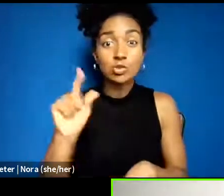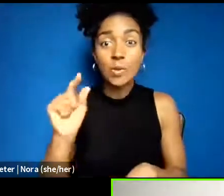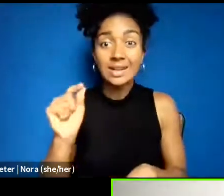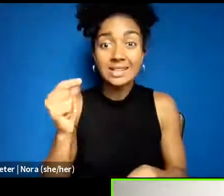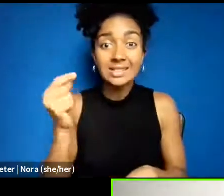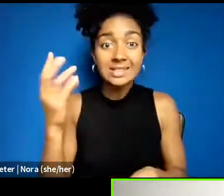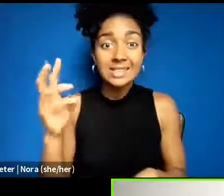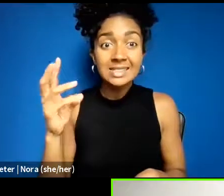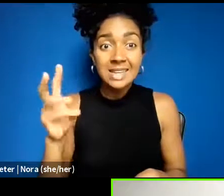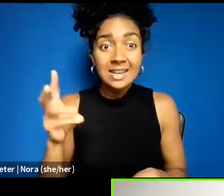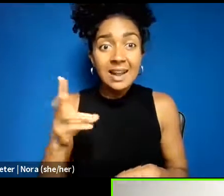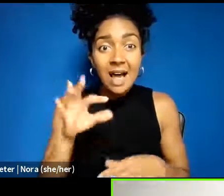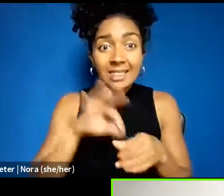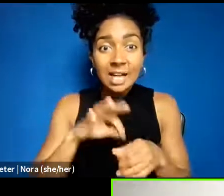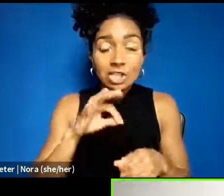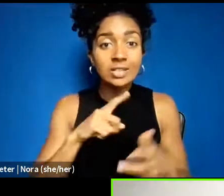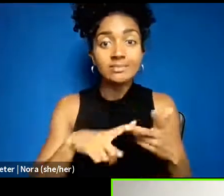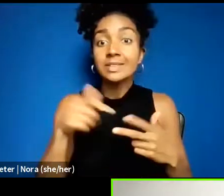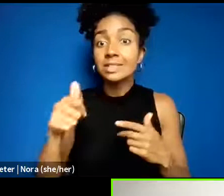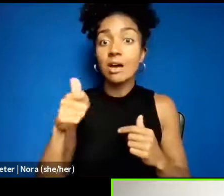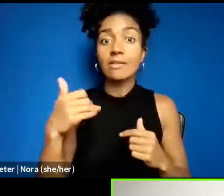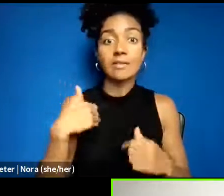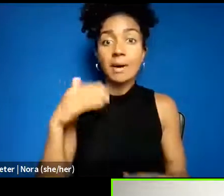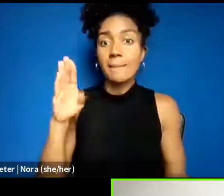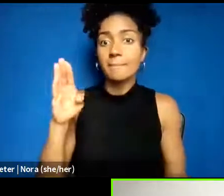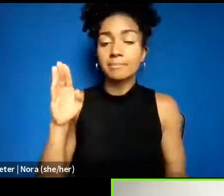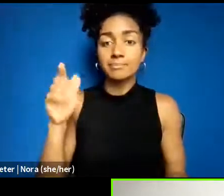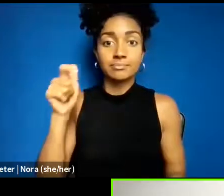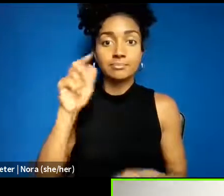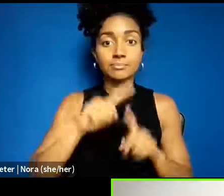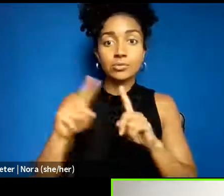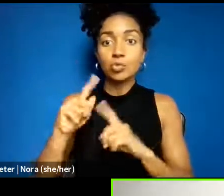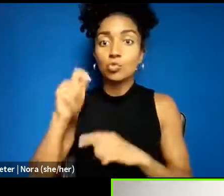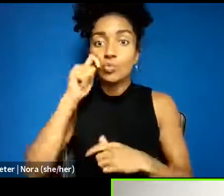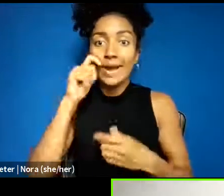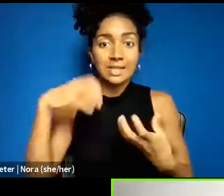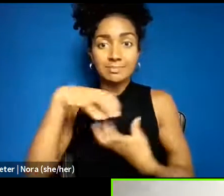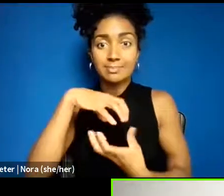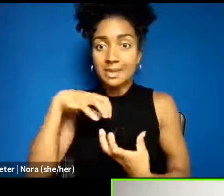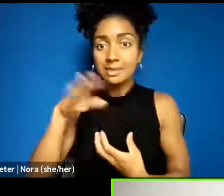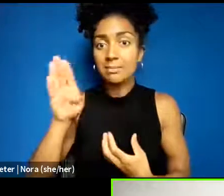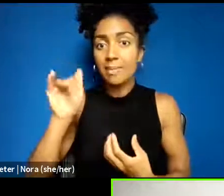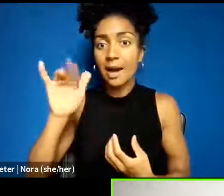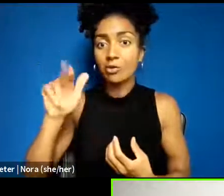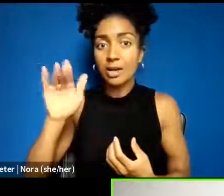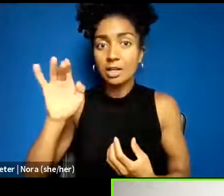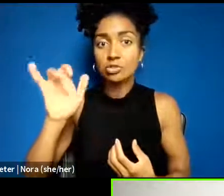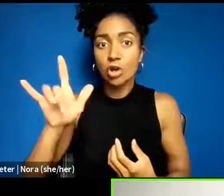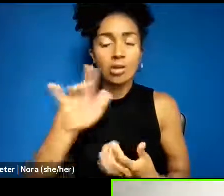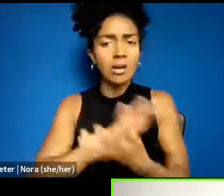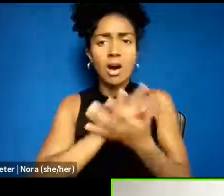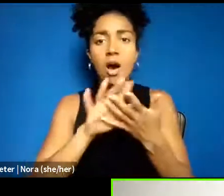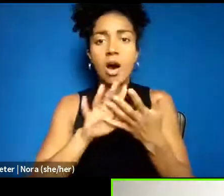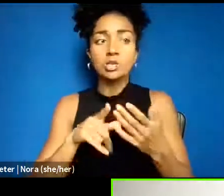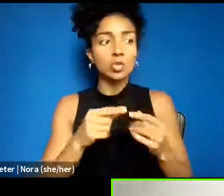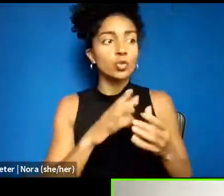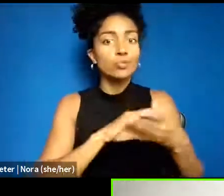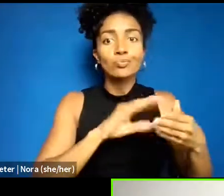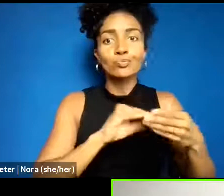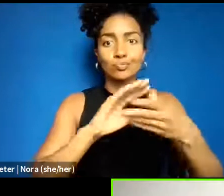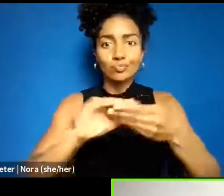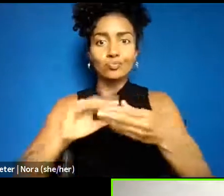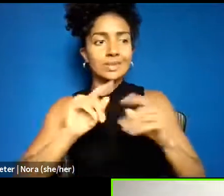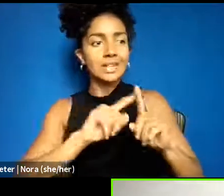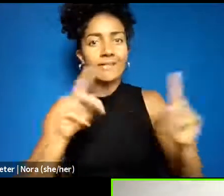you to learn from other Asanas and how they are dealing with other issues outside of the workplace and how